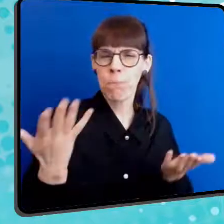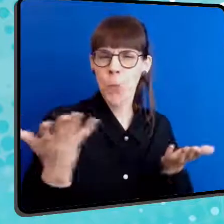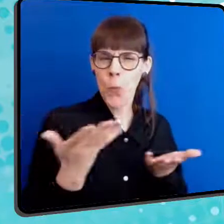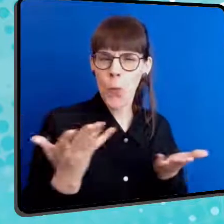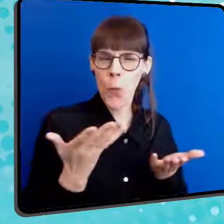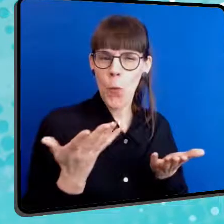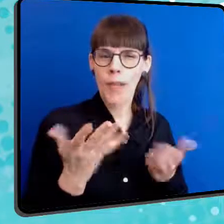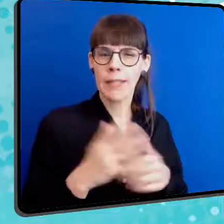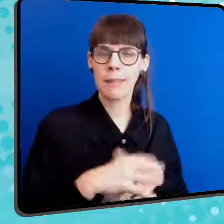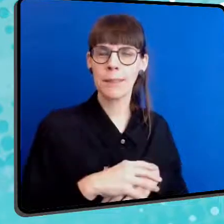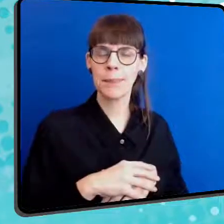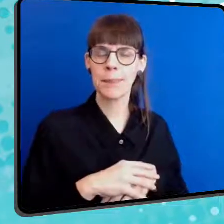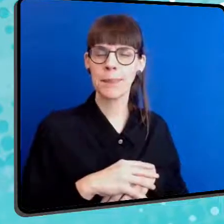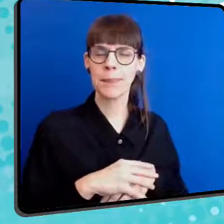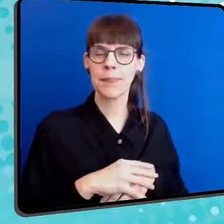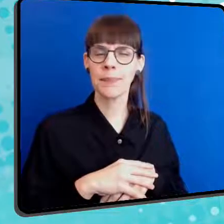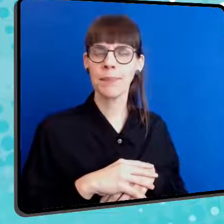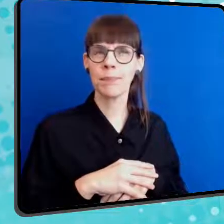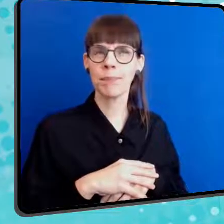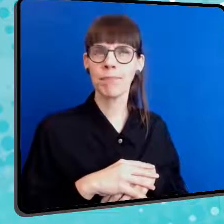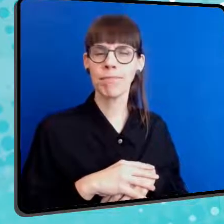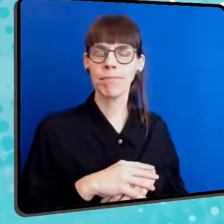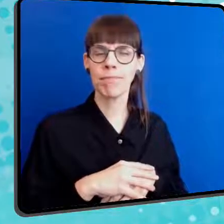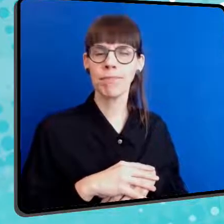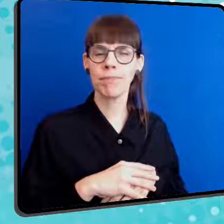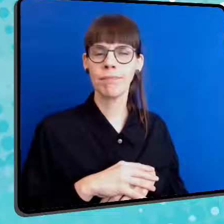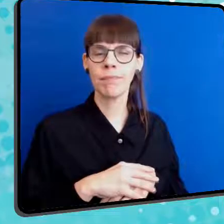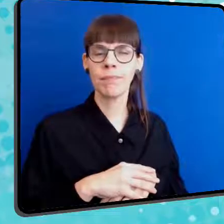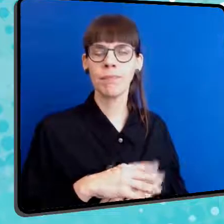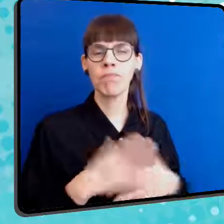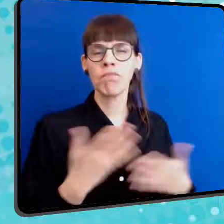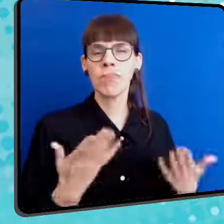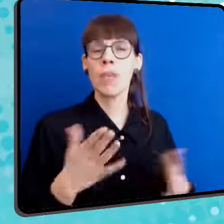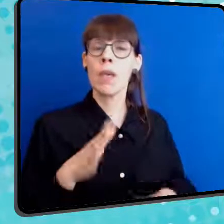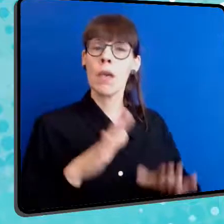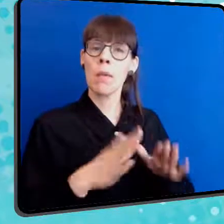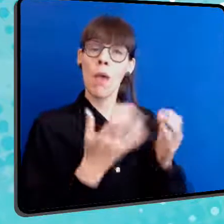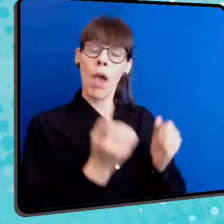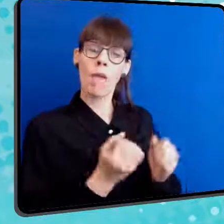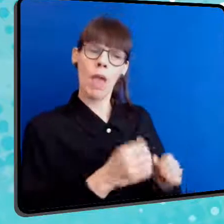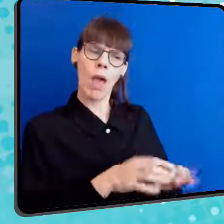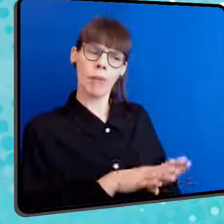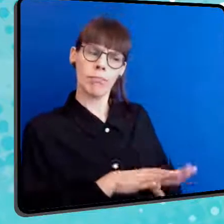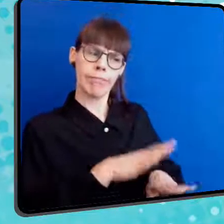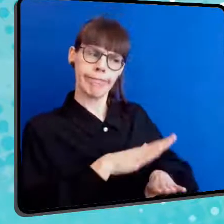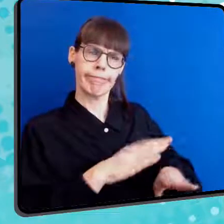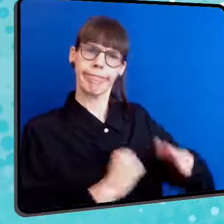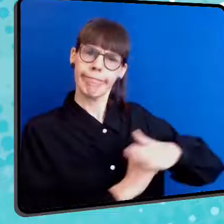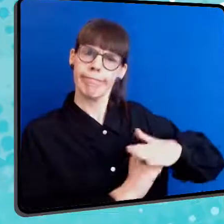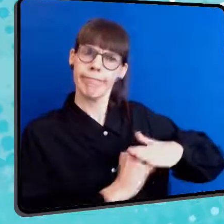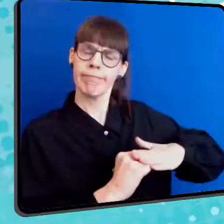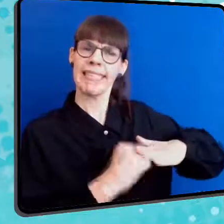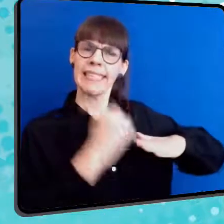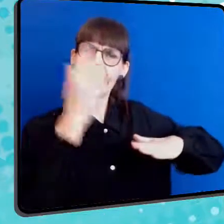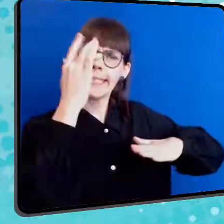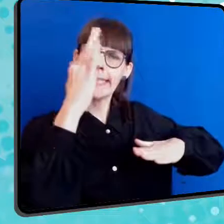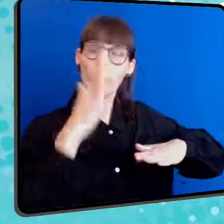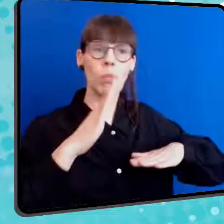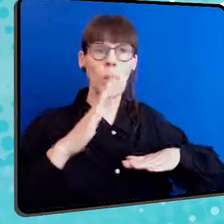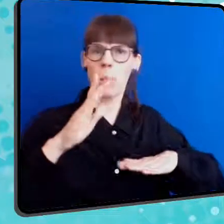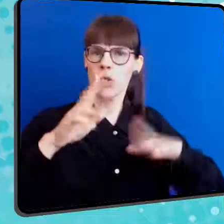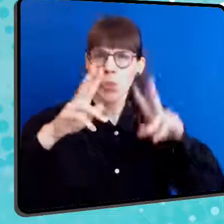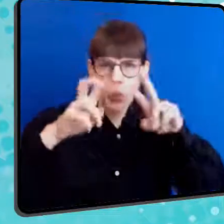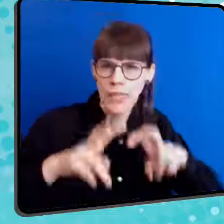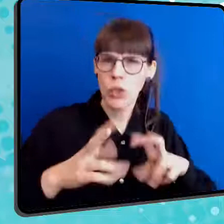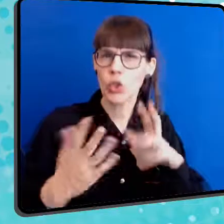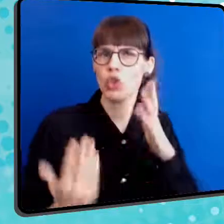knew kind of baseline theory about, but realistically you always have to research and try new things. So do you have a learning style